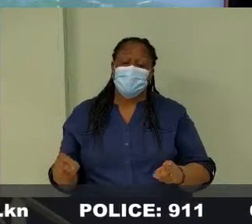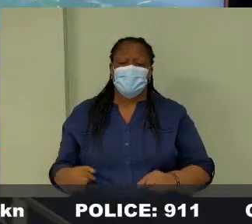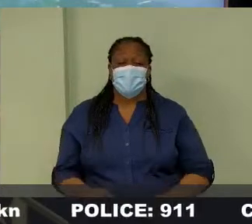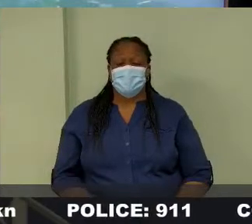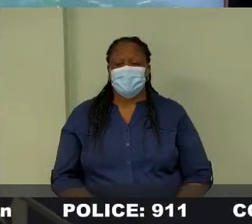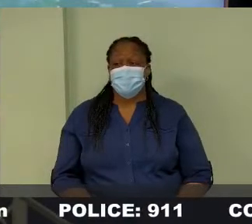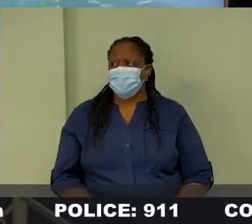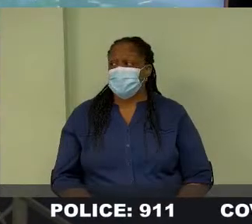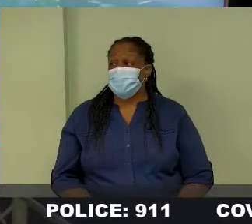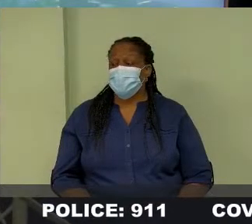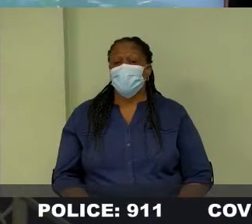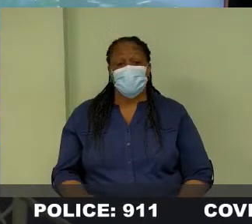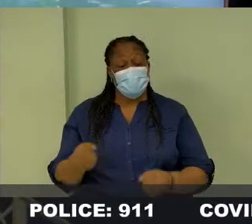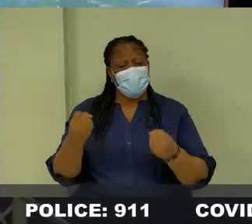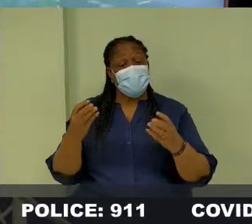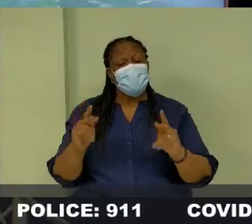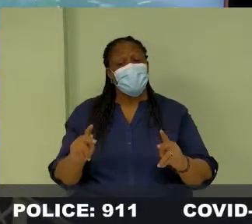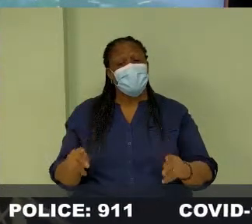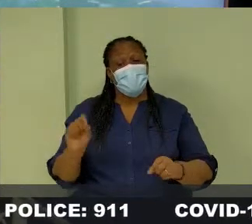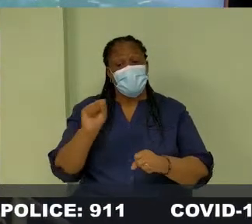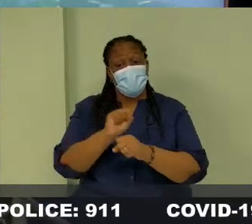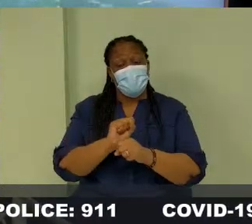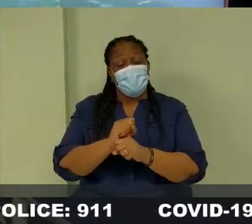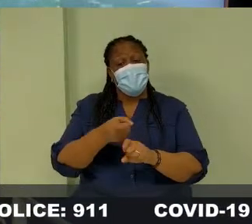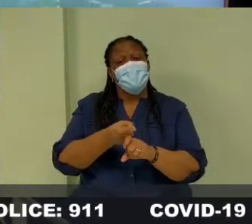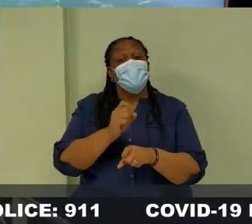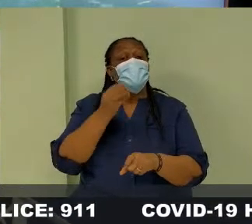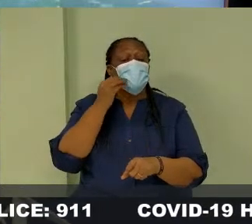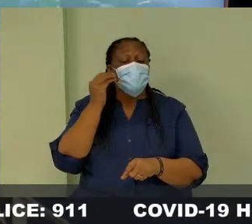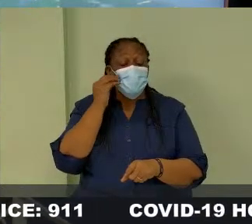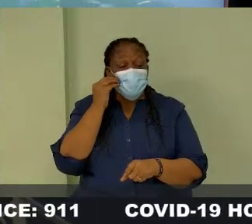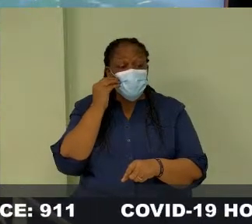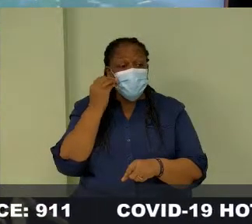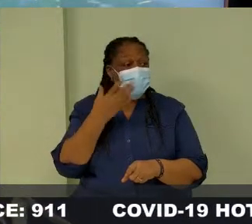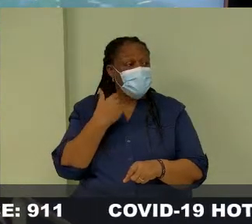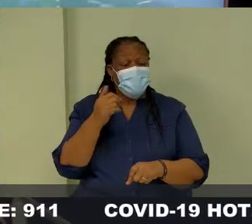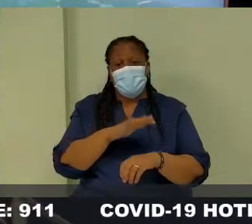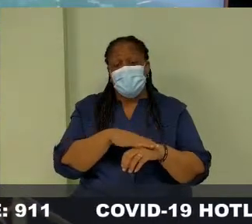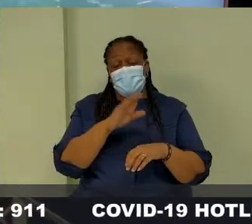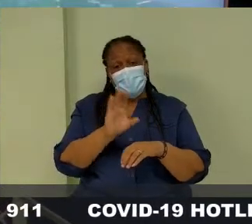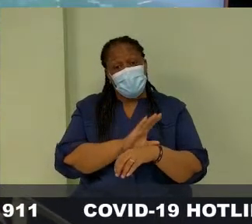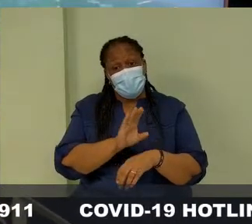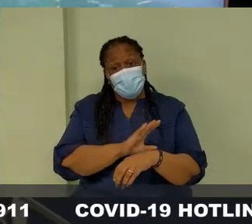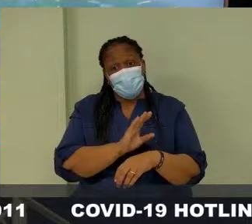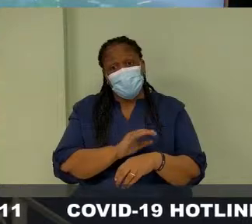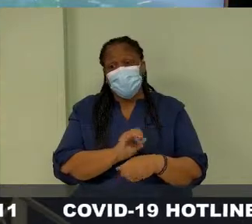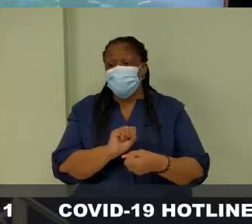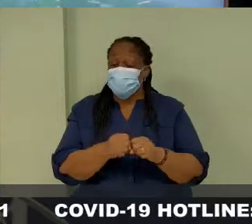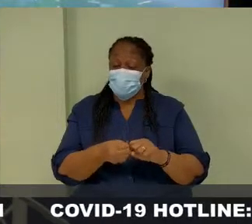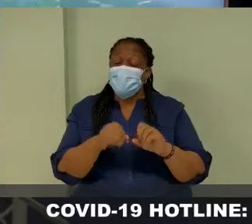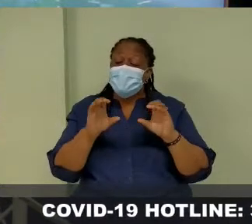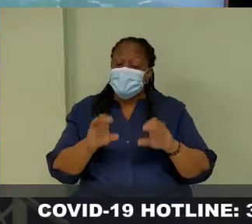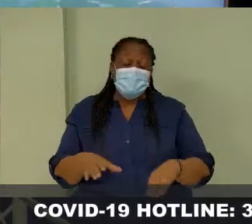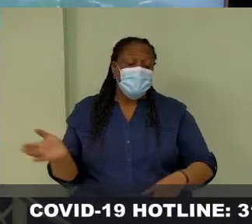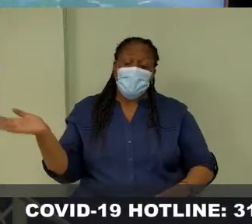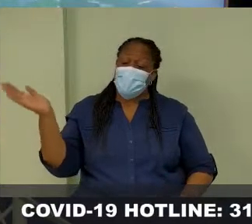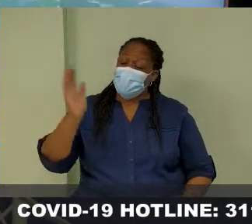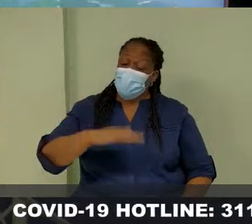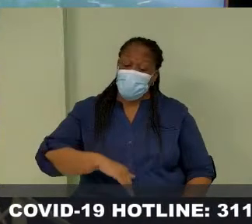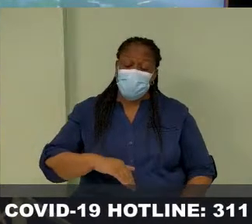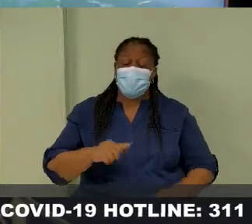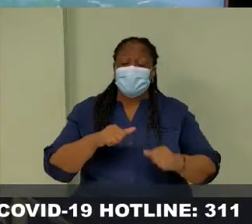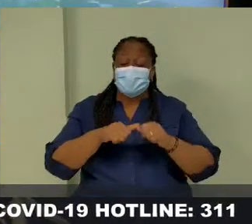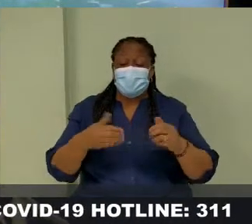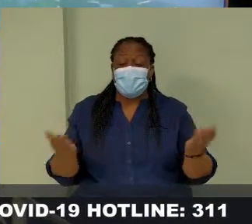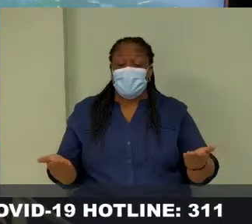are working from home, they are working virtually, and so you can opt to leave New York or